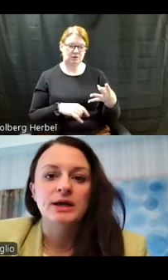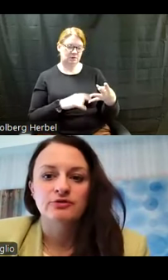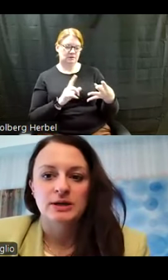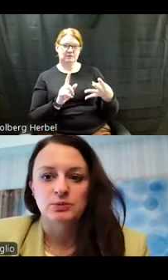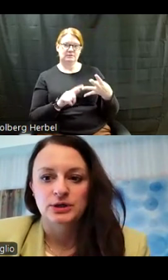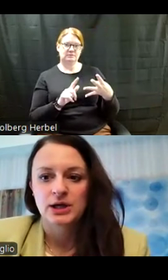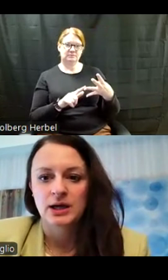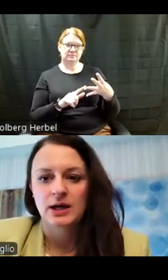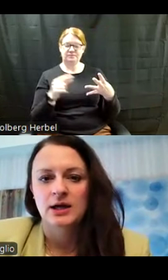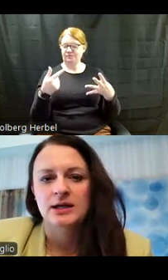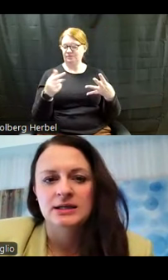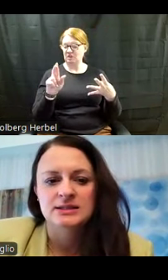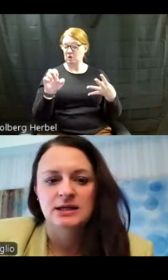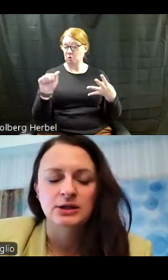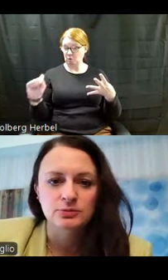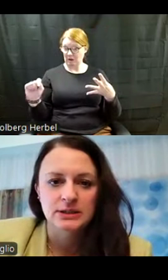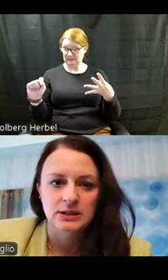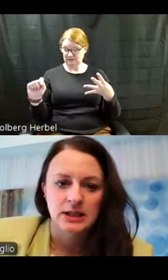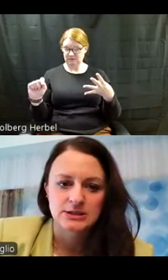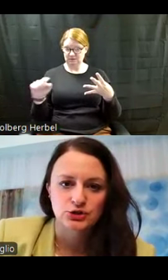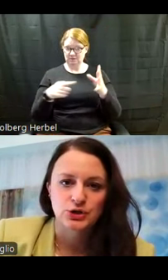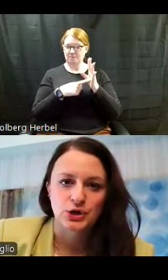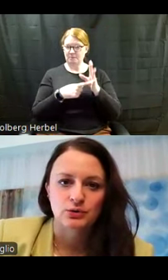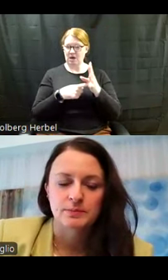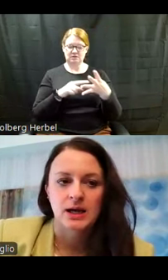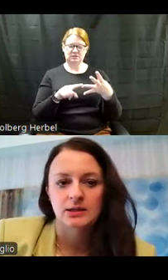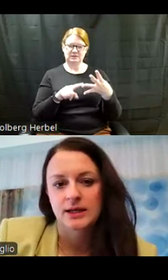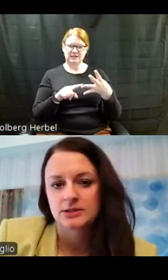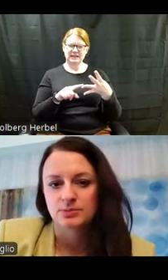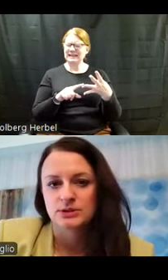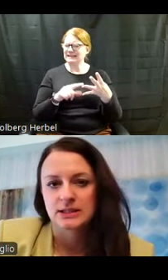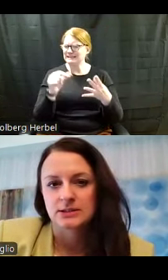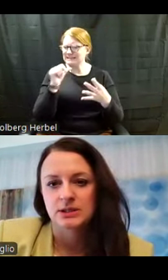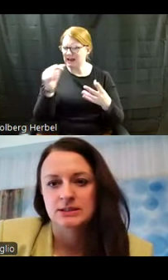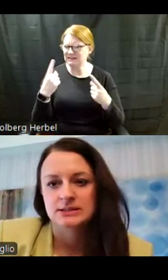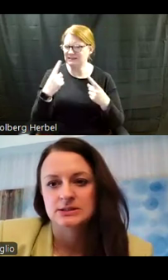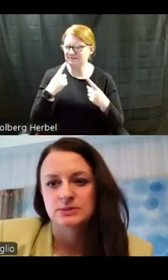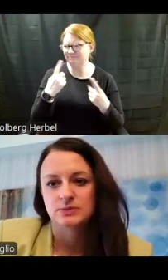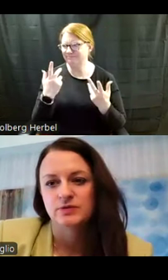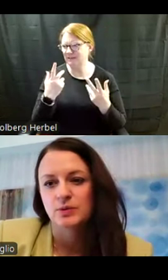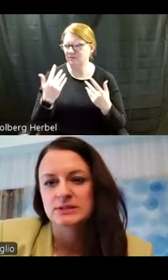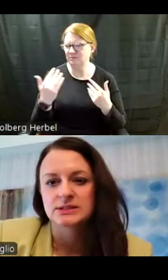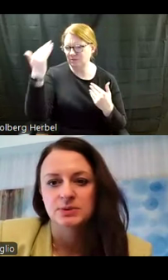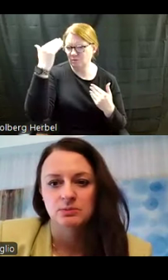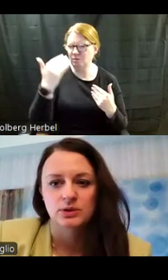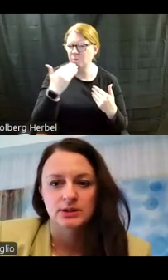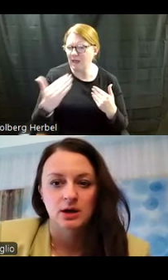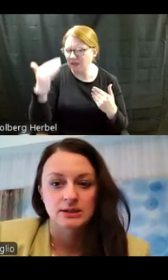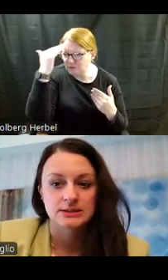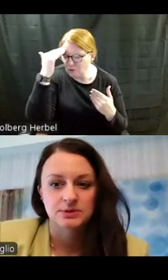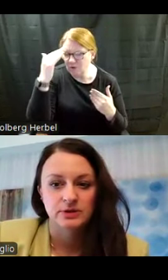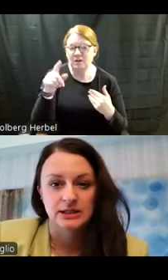The GREAT framework is a little bit lesser known, but I like to present it because it focuses a bit more on